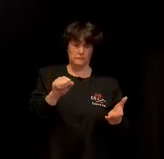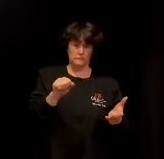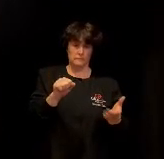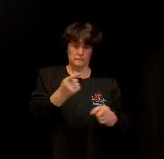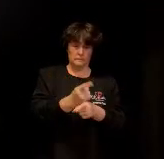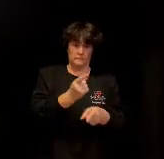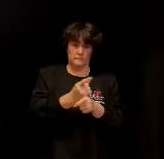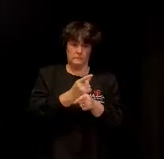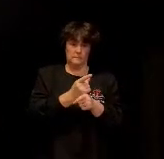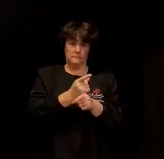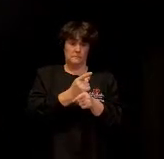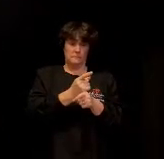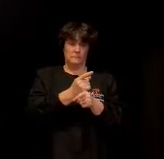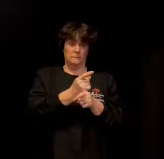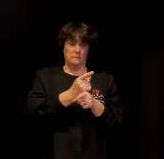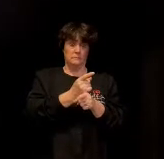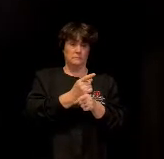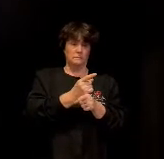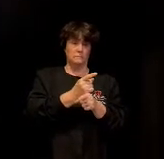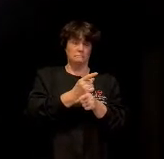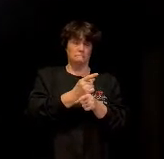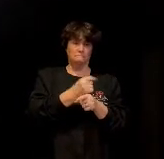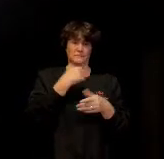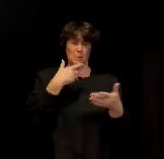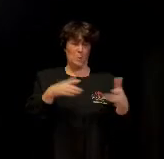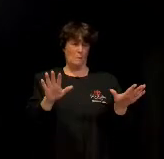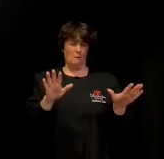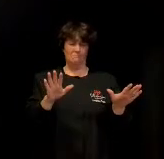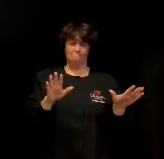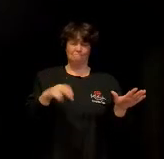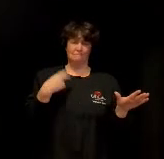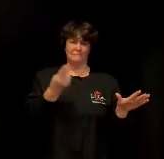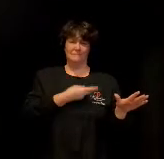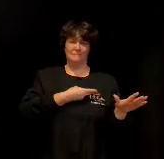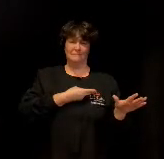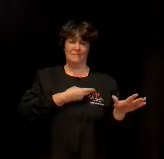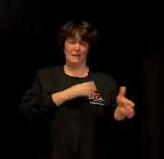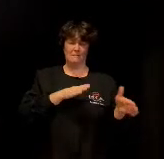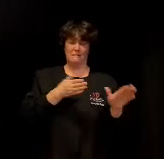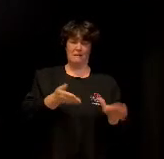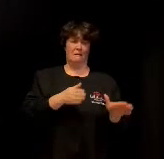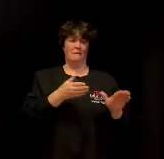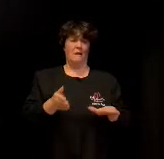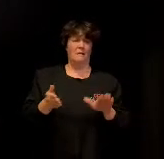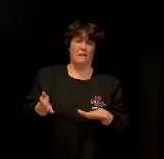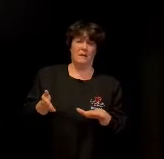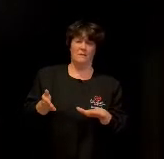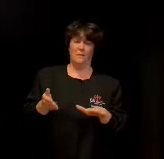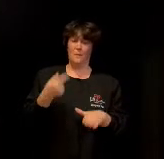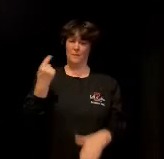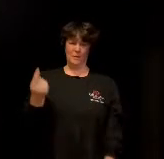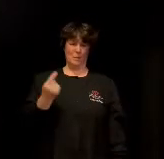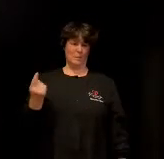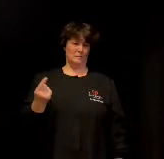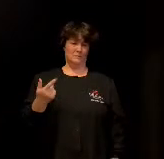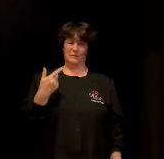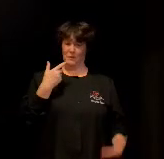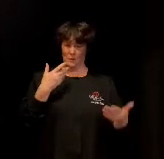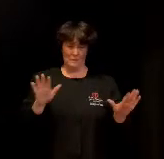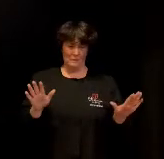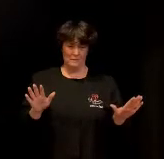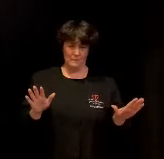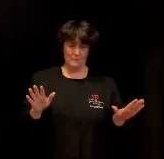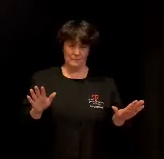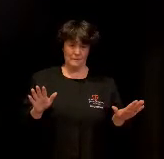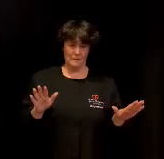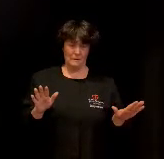Right? He doesn't want us to have death operating in our lives. Now, I'm not talking about, we're